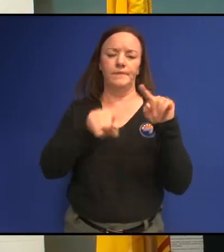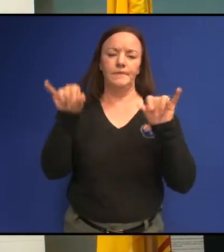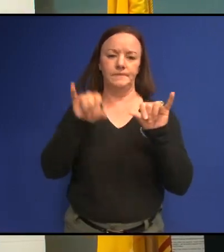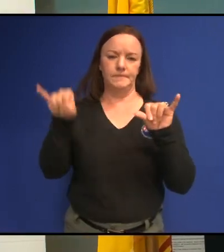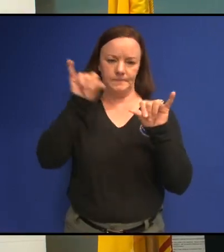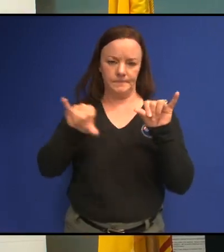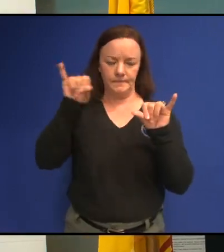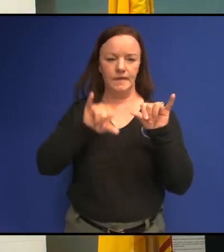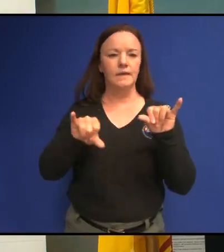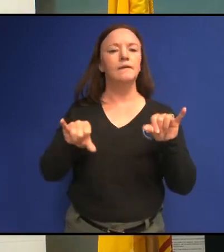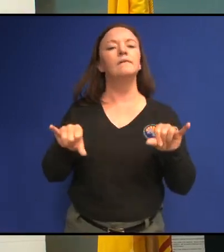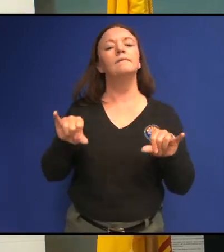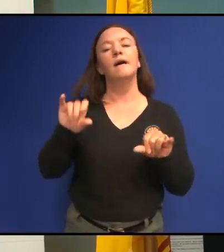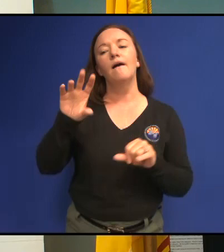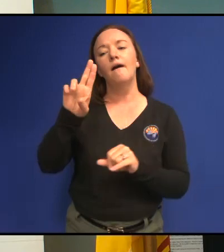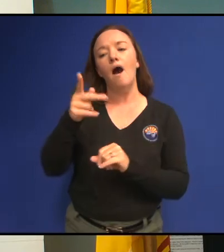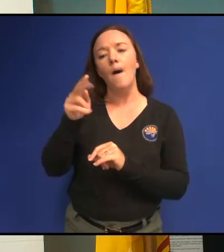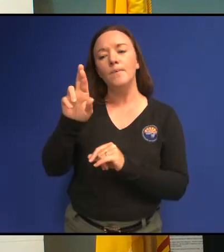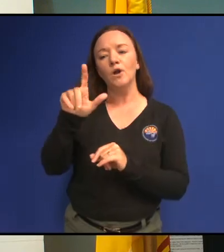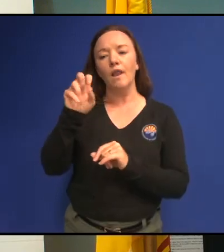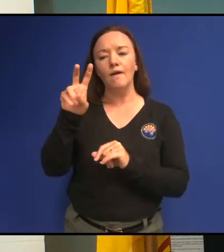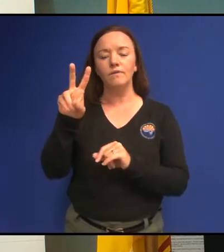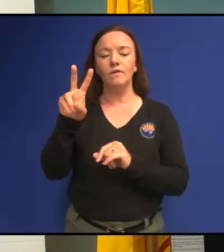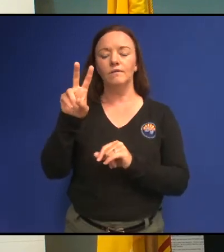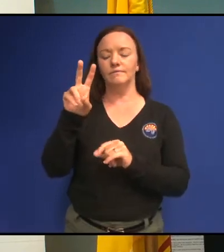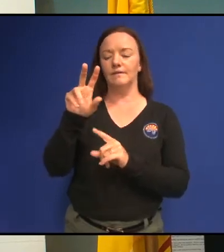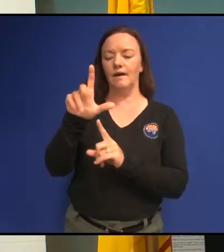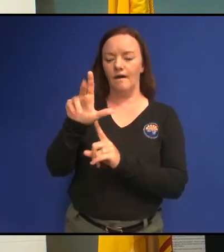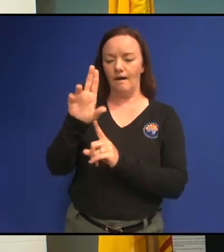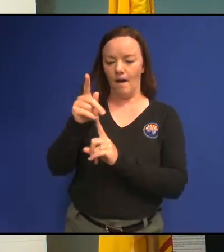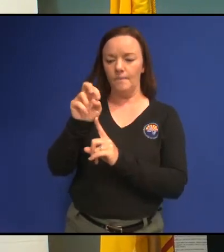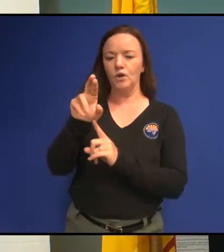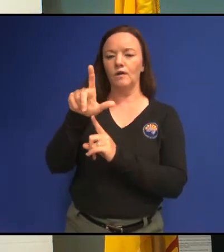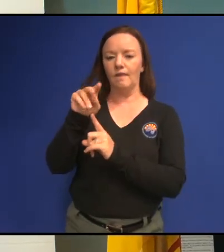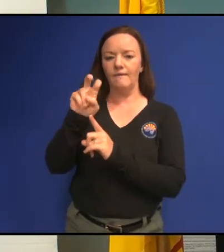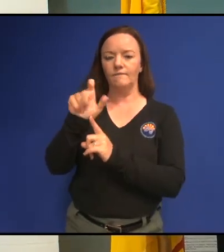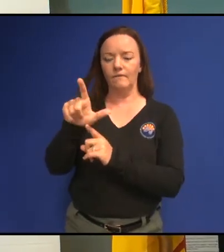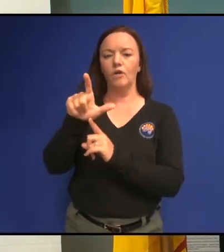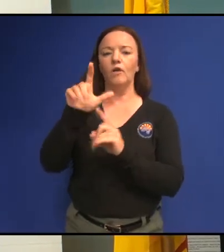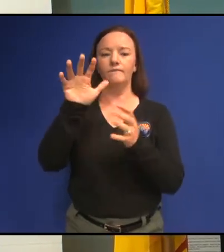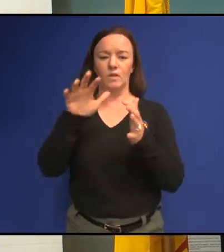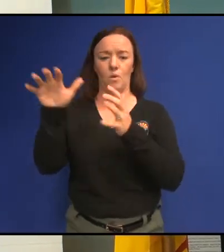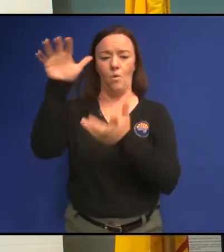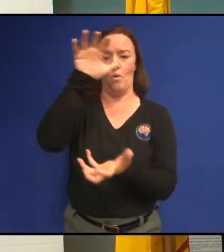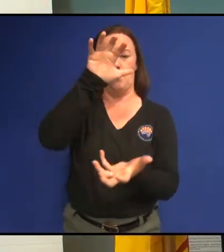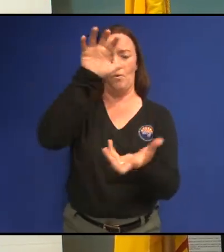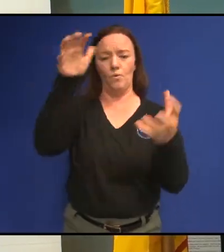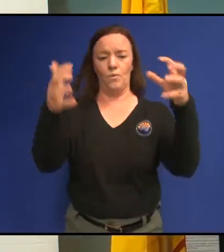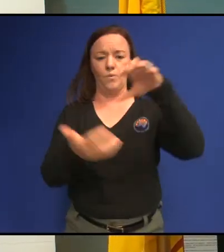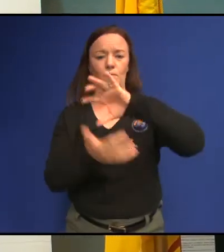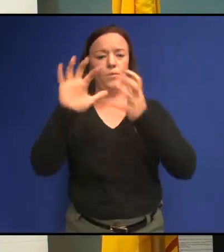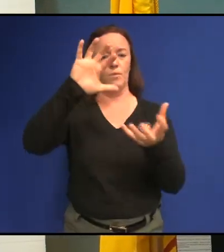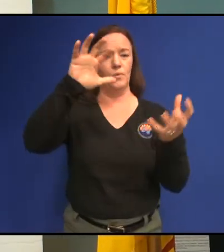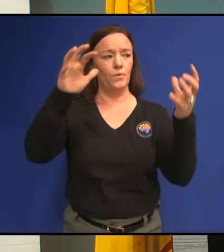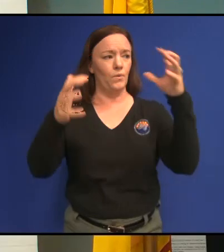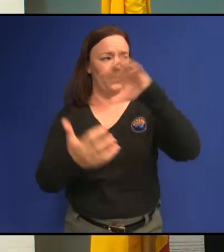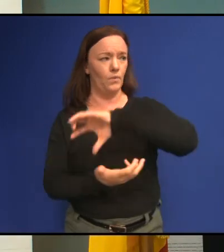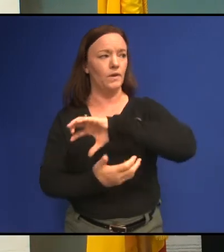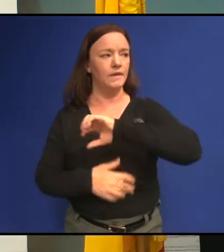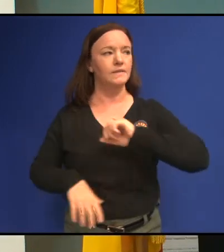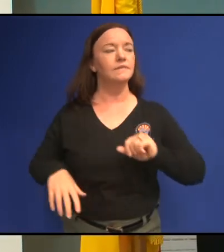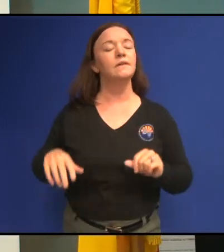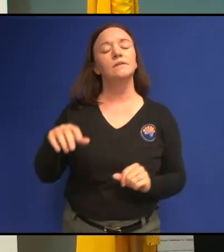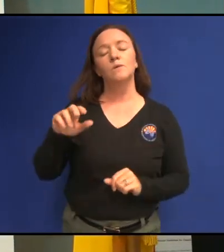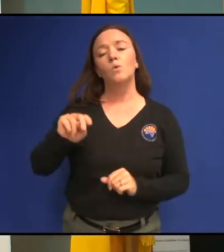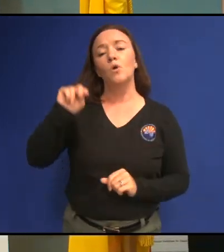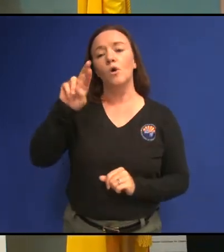pattern, which drives a lot of the weather. You can see this storm system up here over the northern Rockies and northern Great Basin right here,